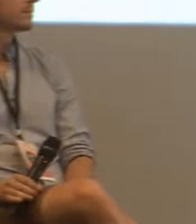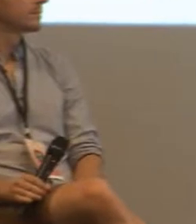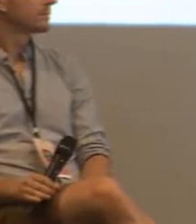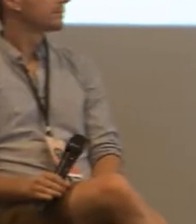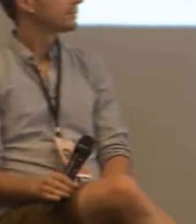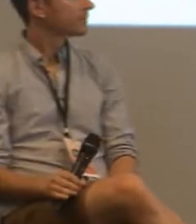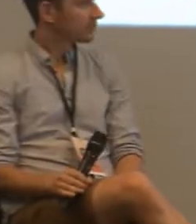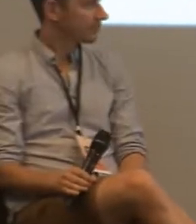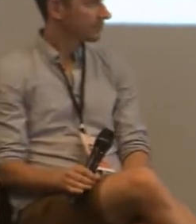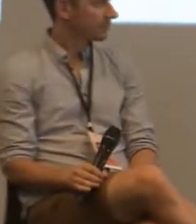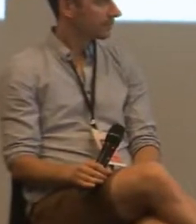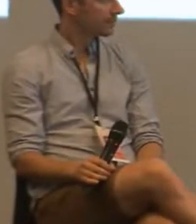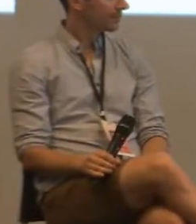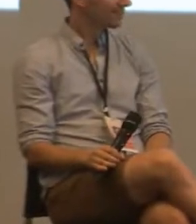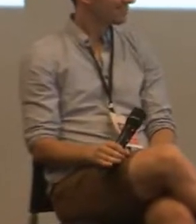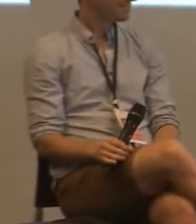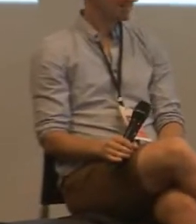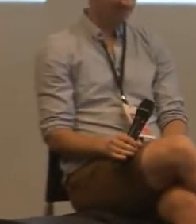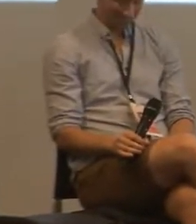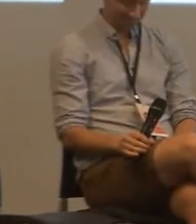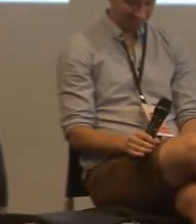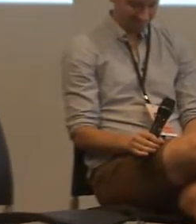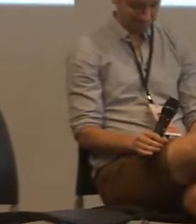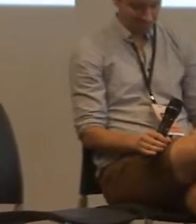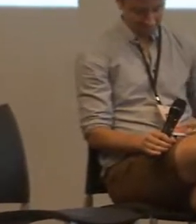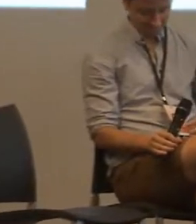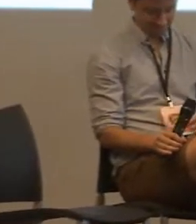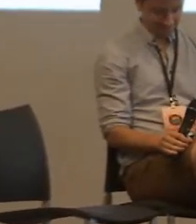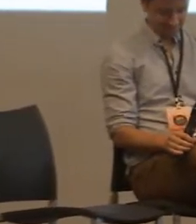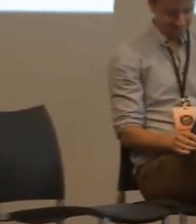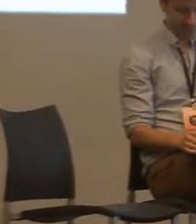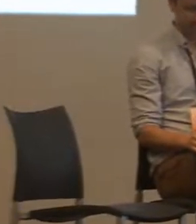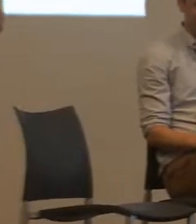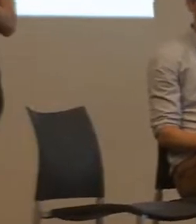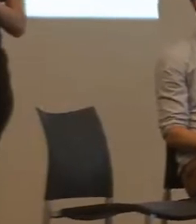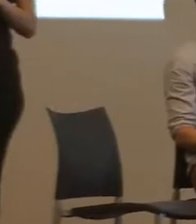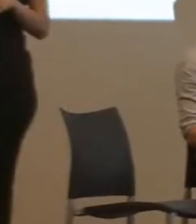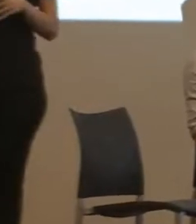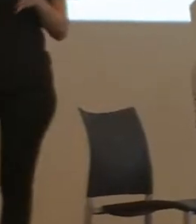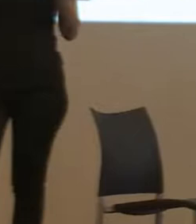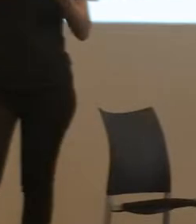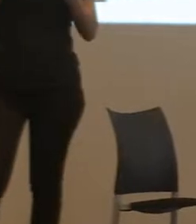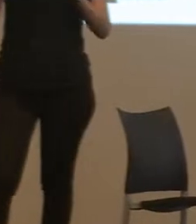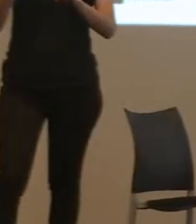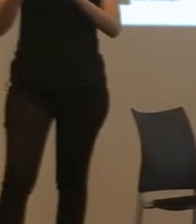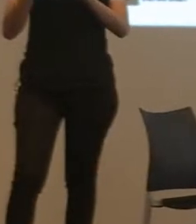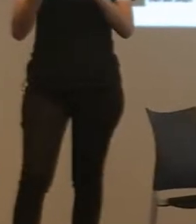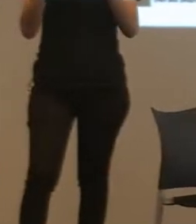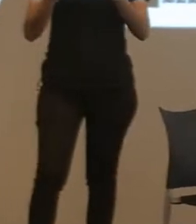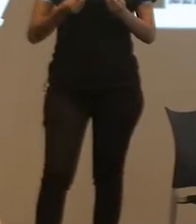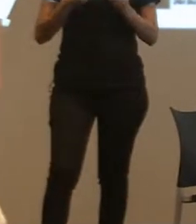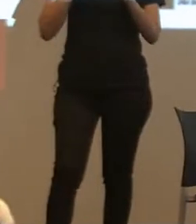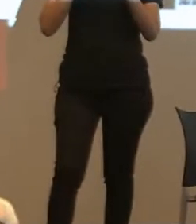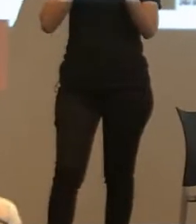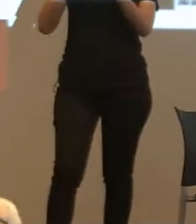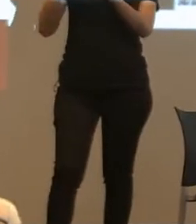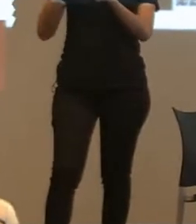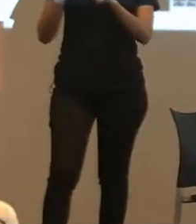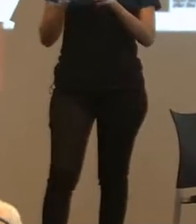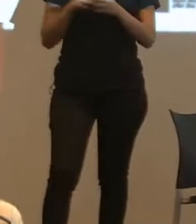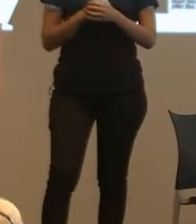gives us hope let me say because there are more positive things we can name and